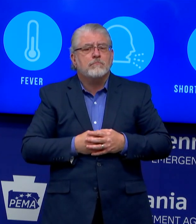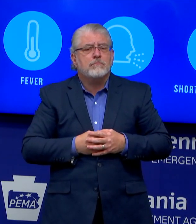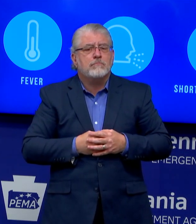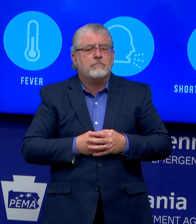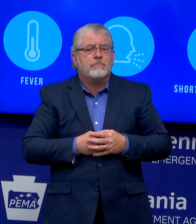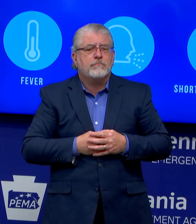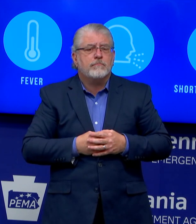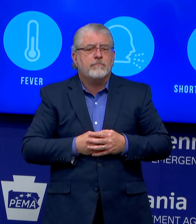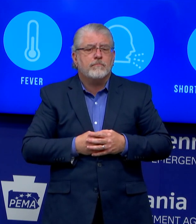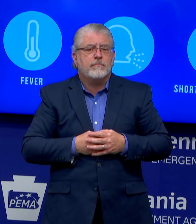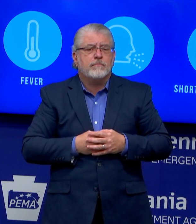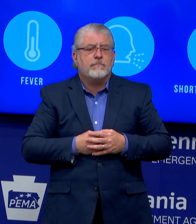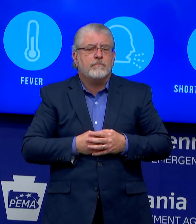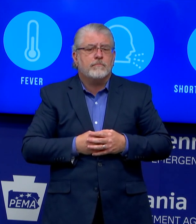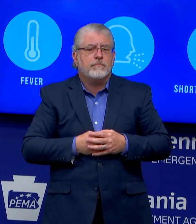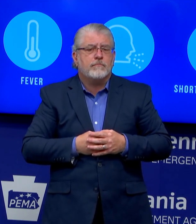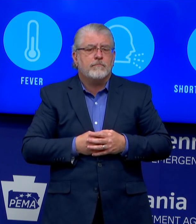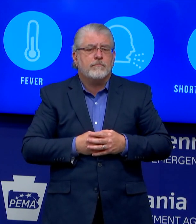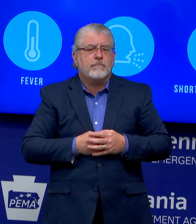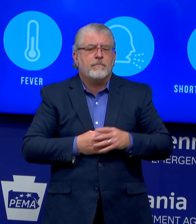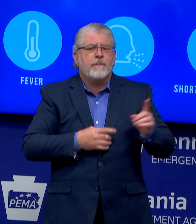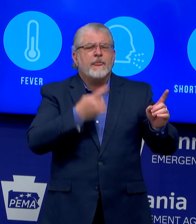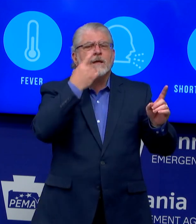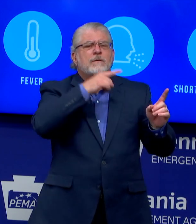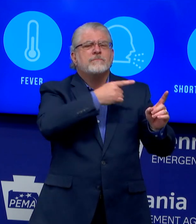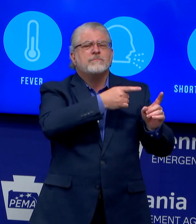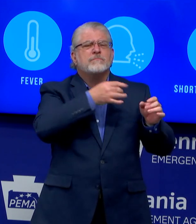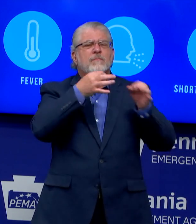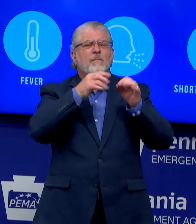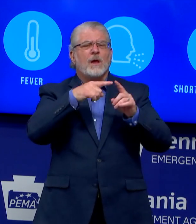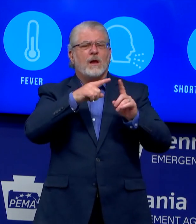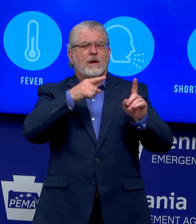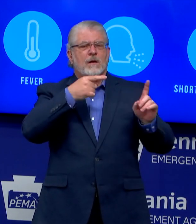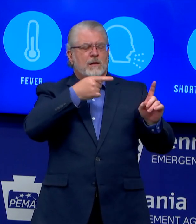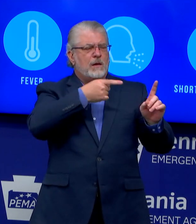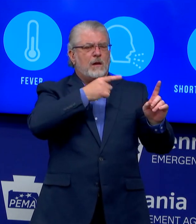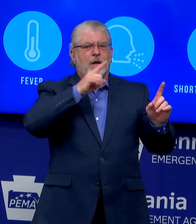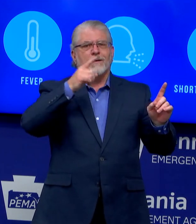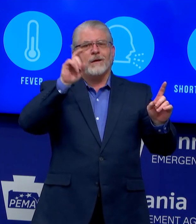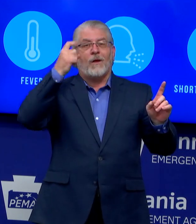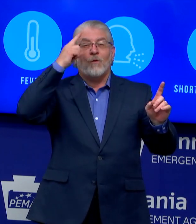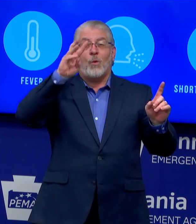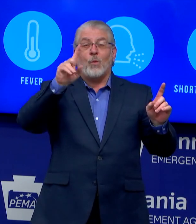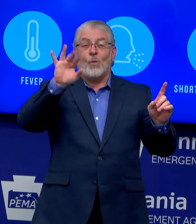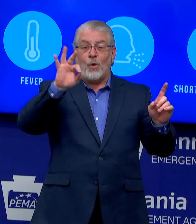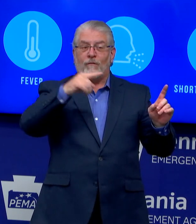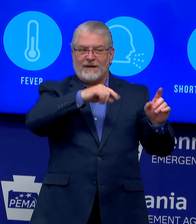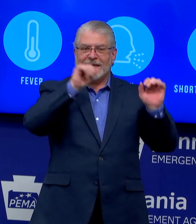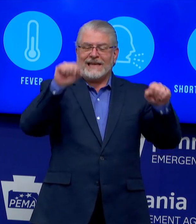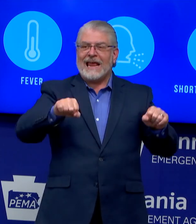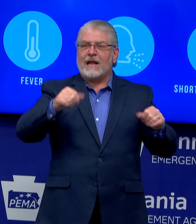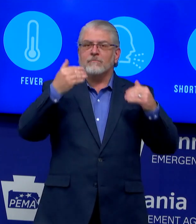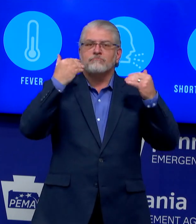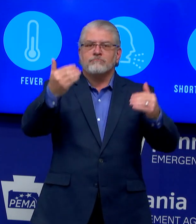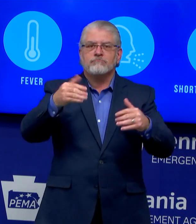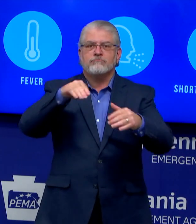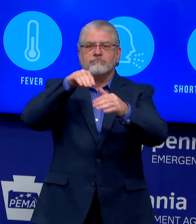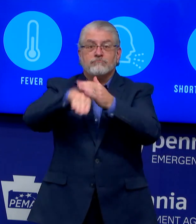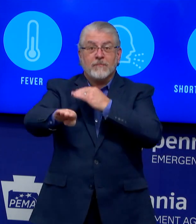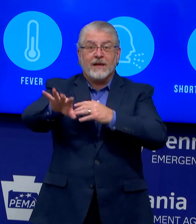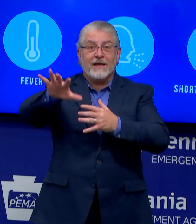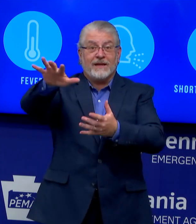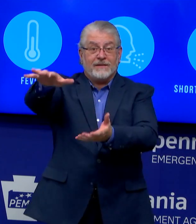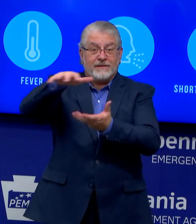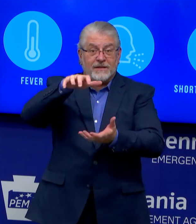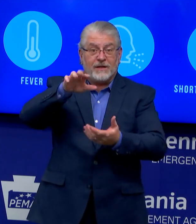So I wouldn't call it medical rationing. That's not the guidelines that the way I would describe them. But we are finishing up